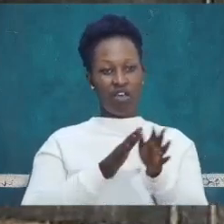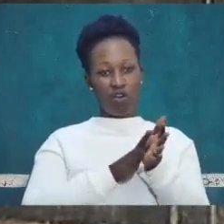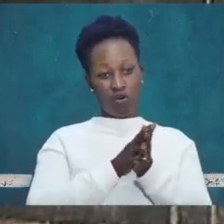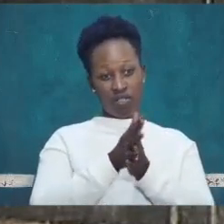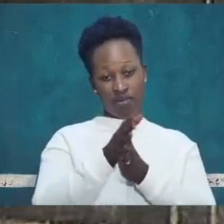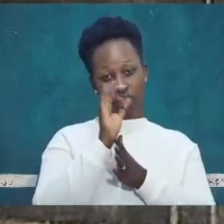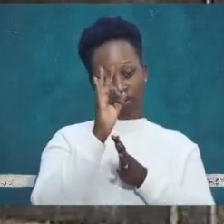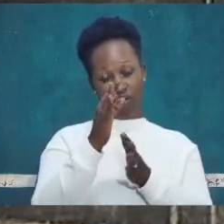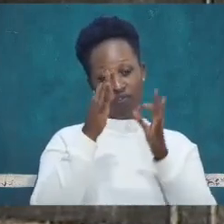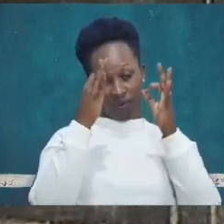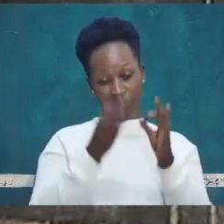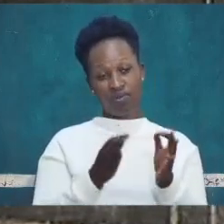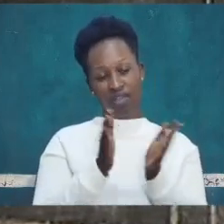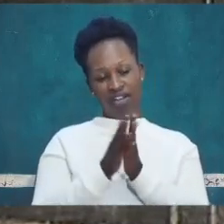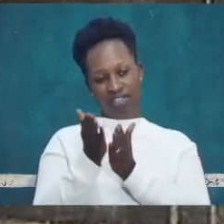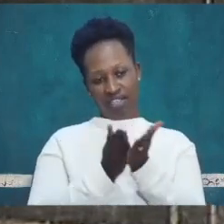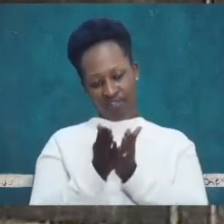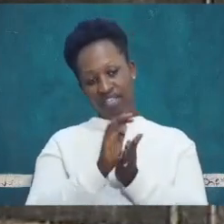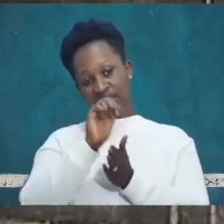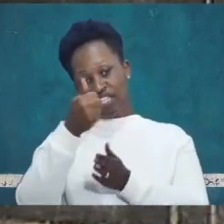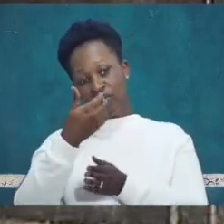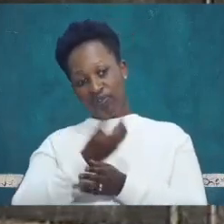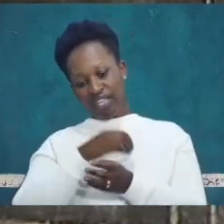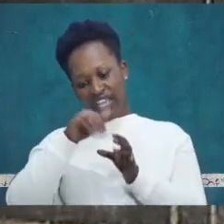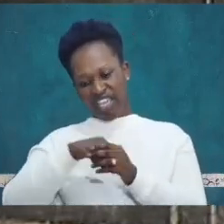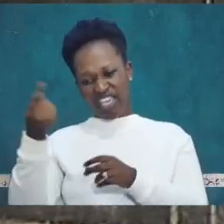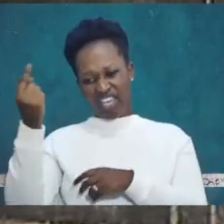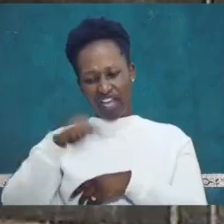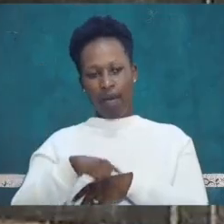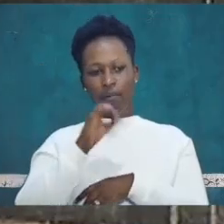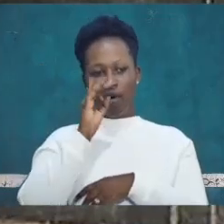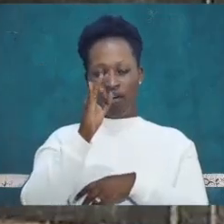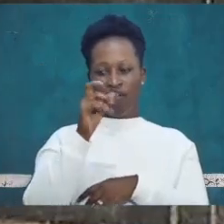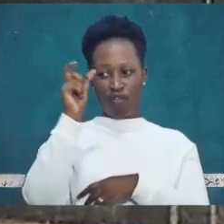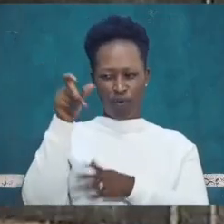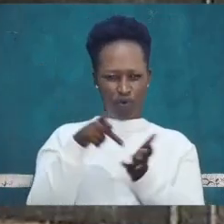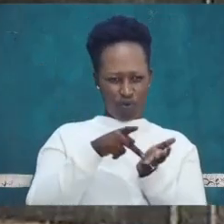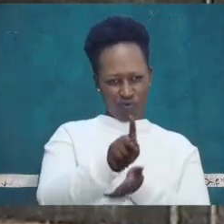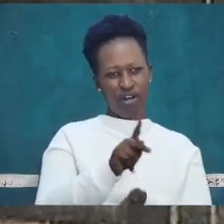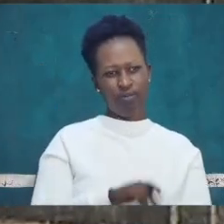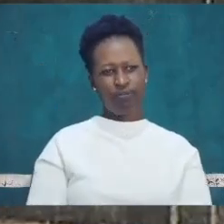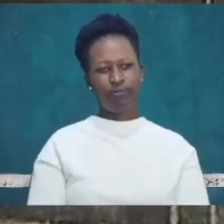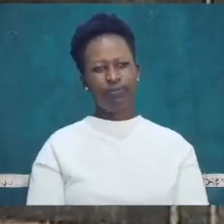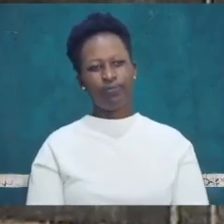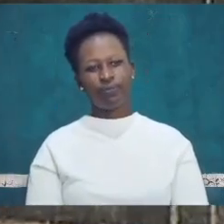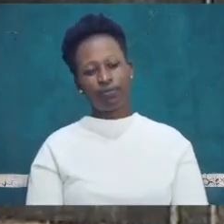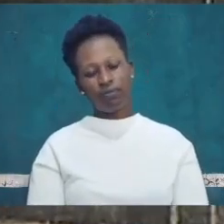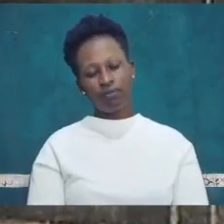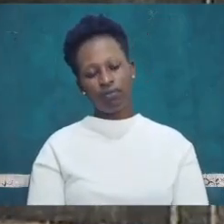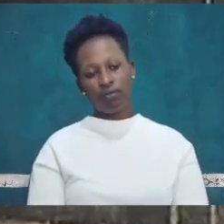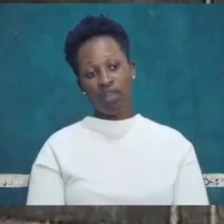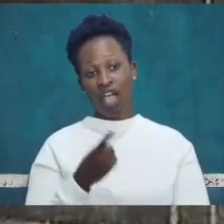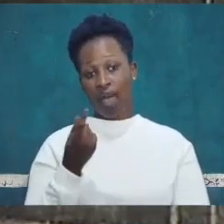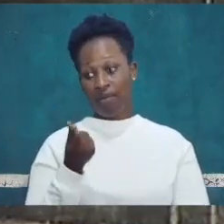and services. Then we have income of the consumer. The income of the consumer. So the